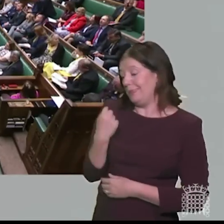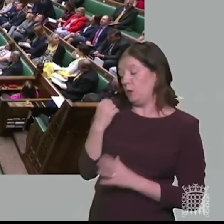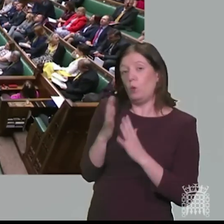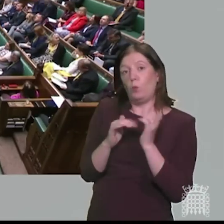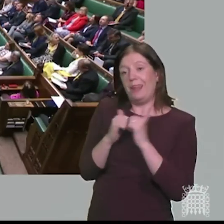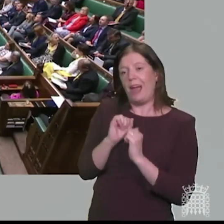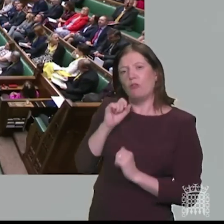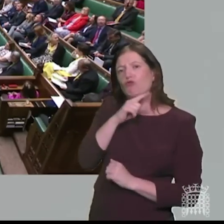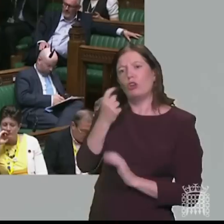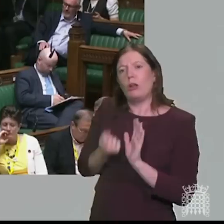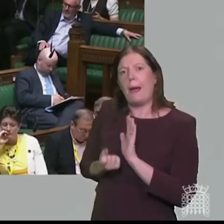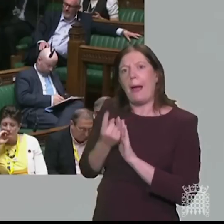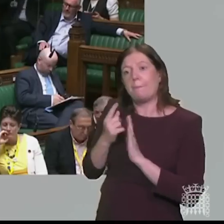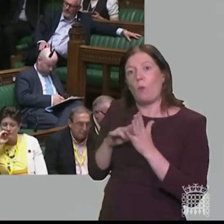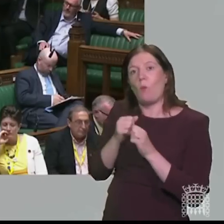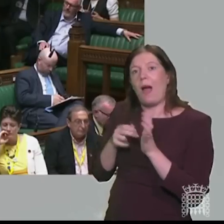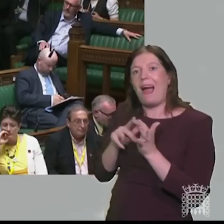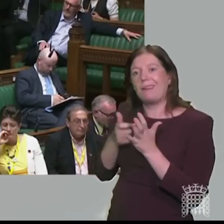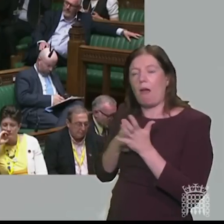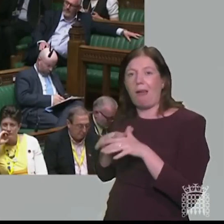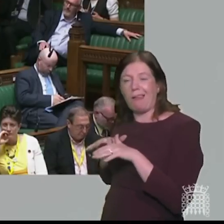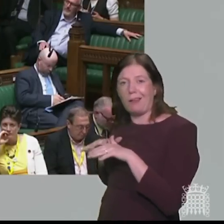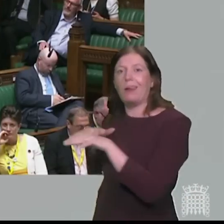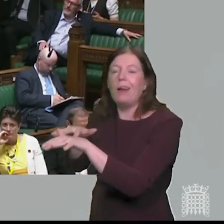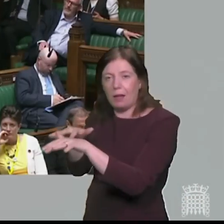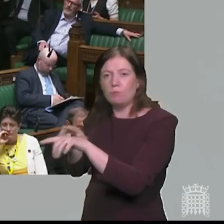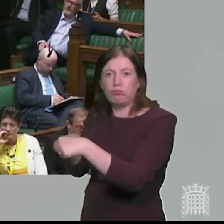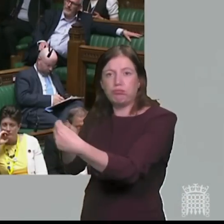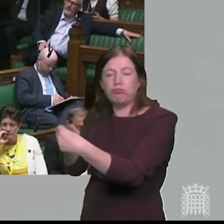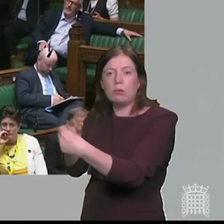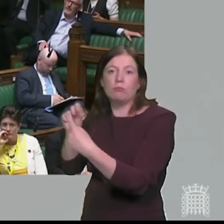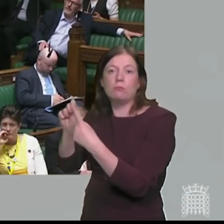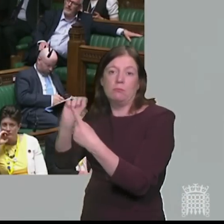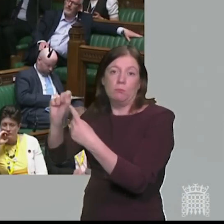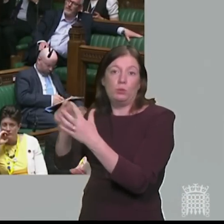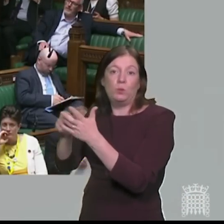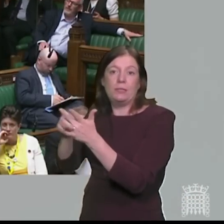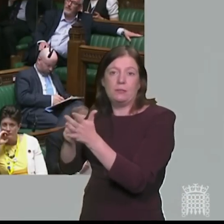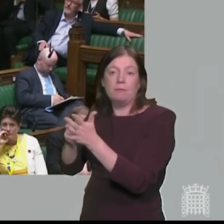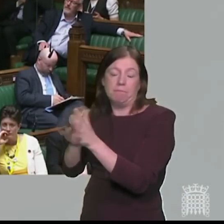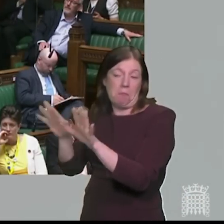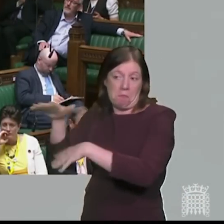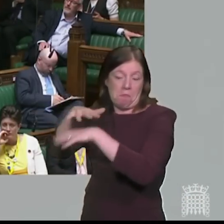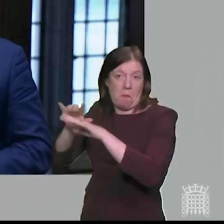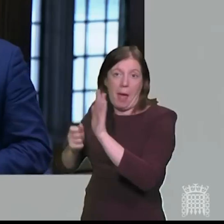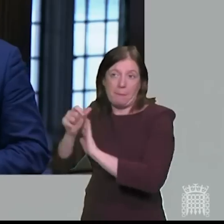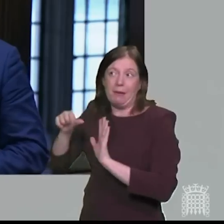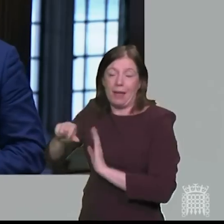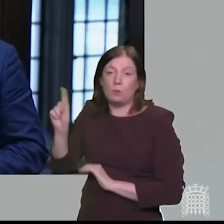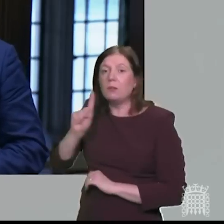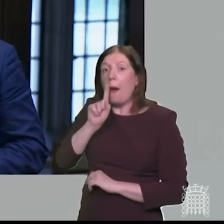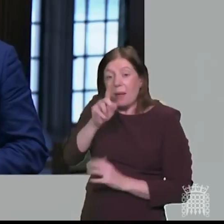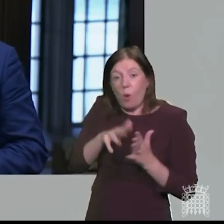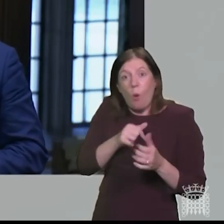it is unclear what the future holds for the Wagner Group. But what can never be washed away is the catalogue of crimes